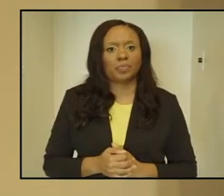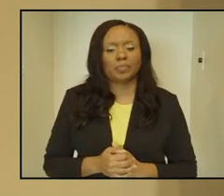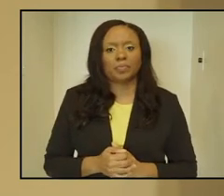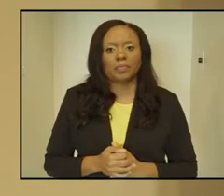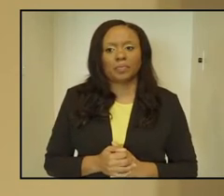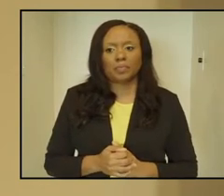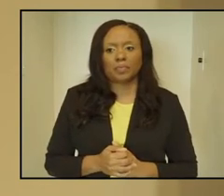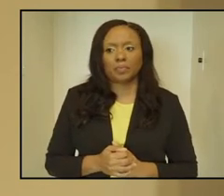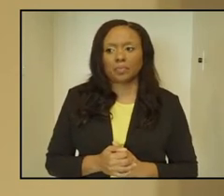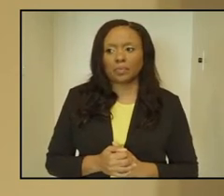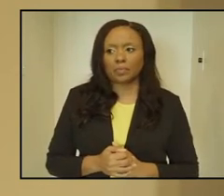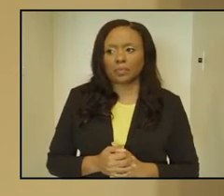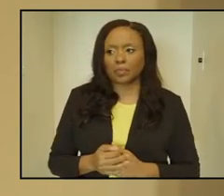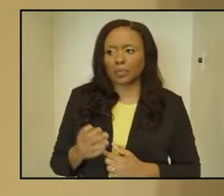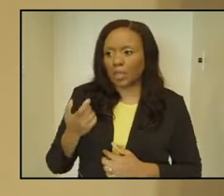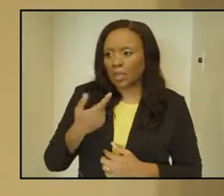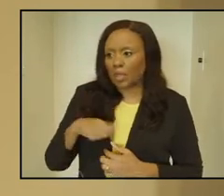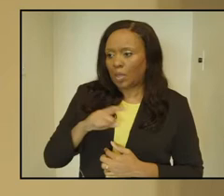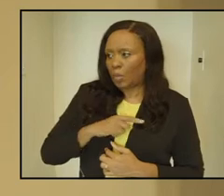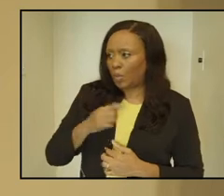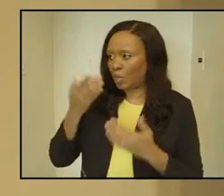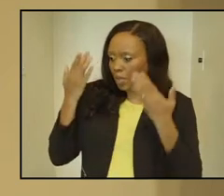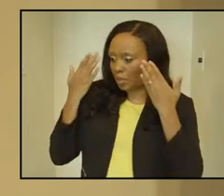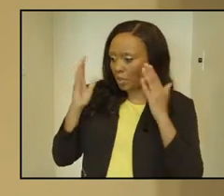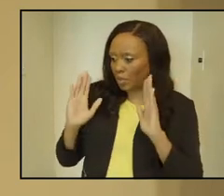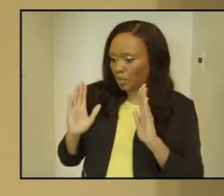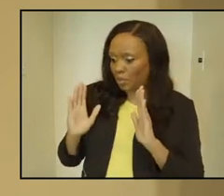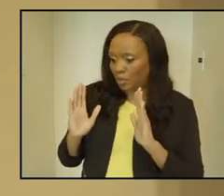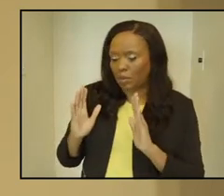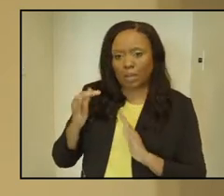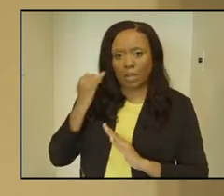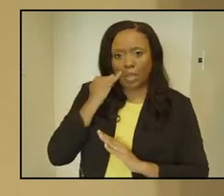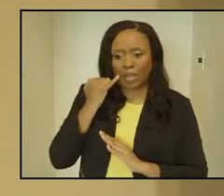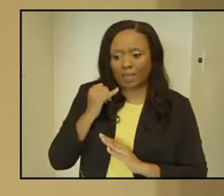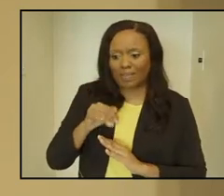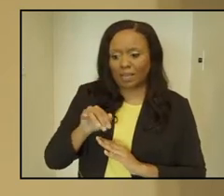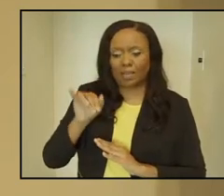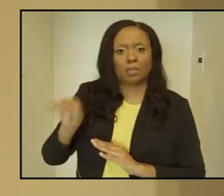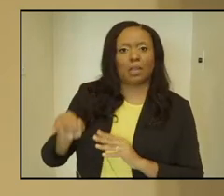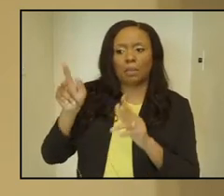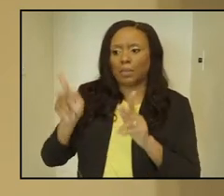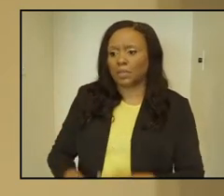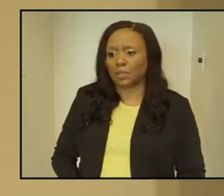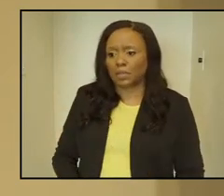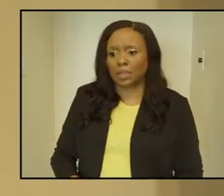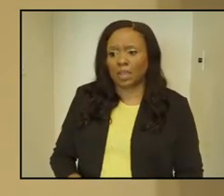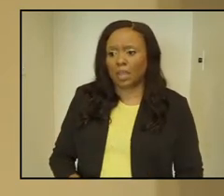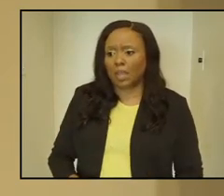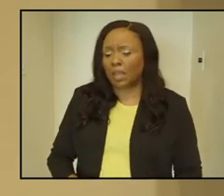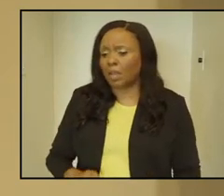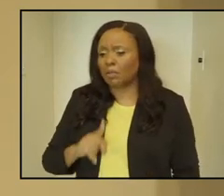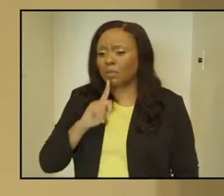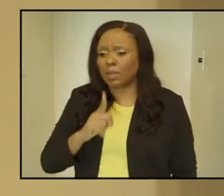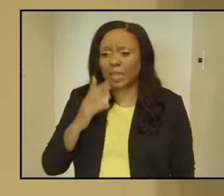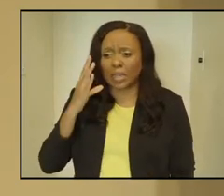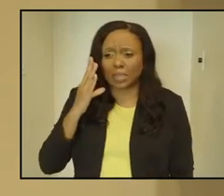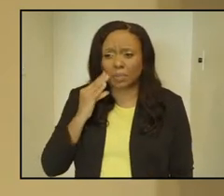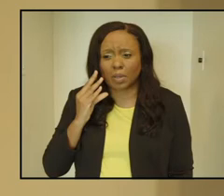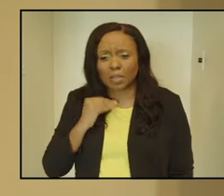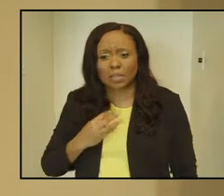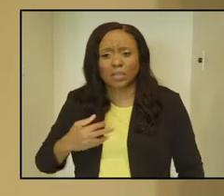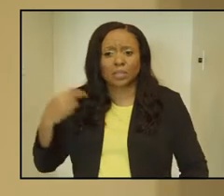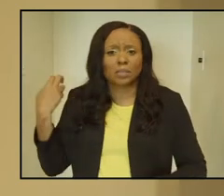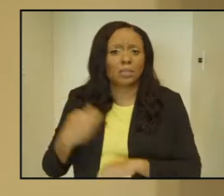person had to do to get before us. We don't know whether they are in a position where